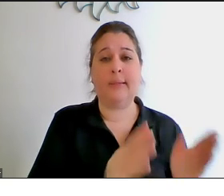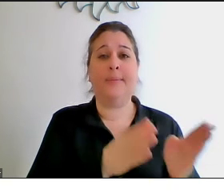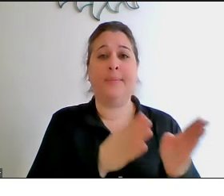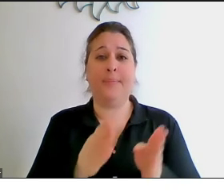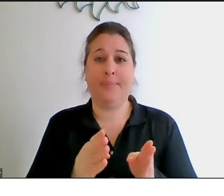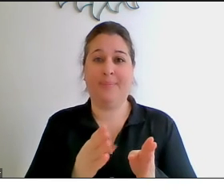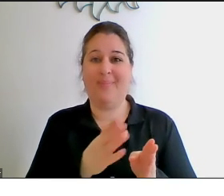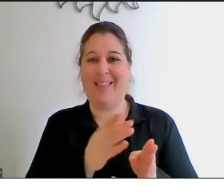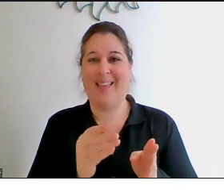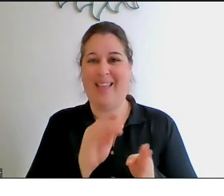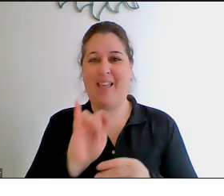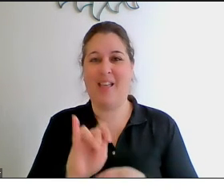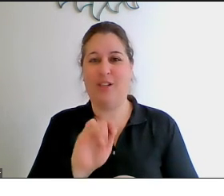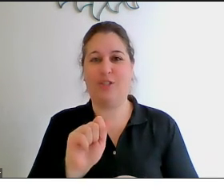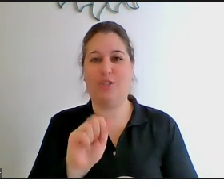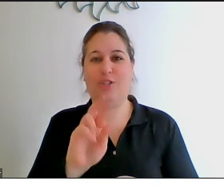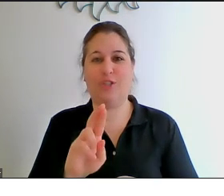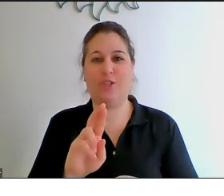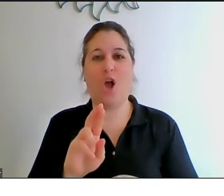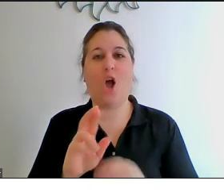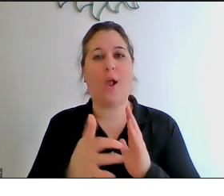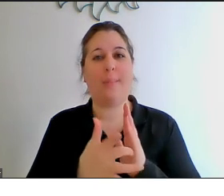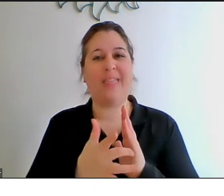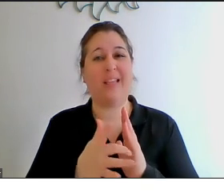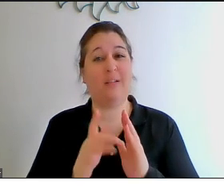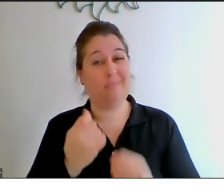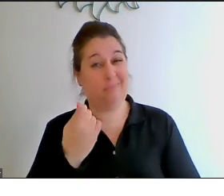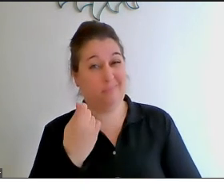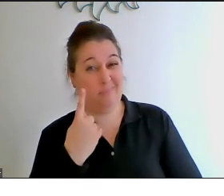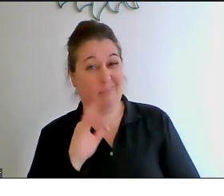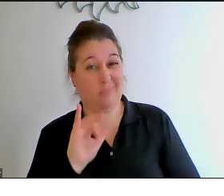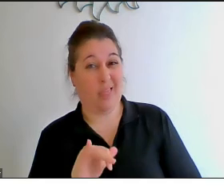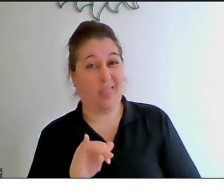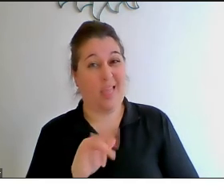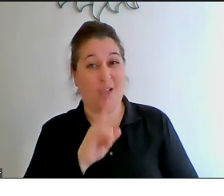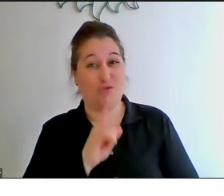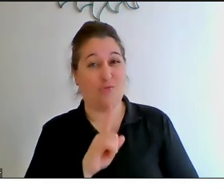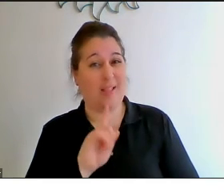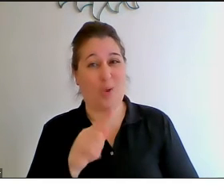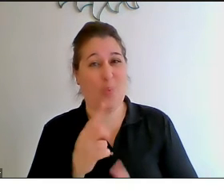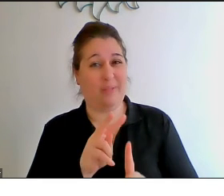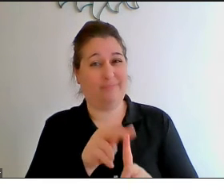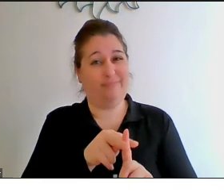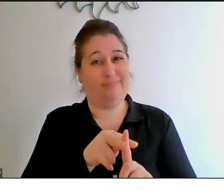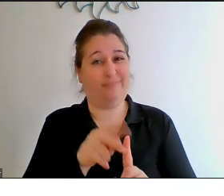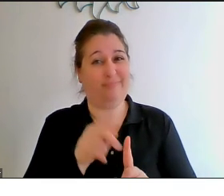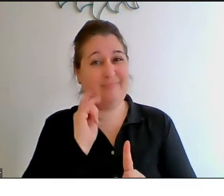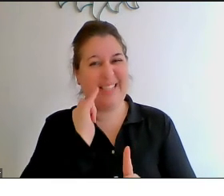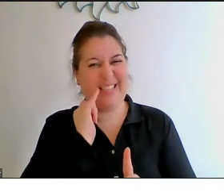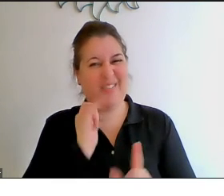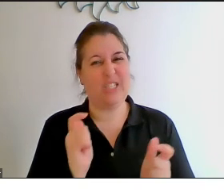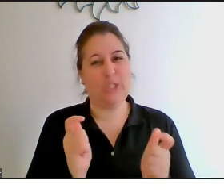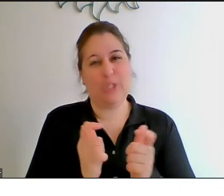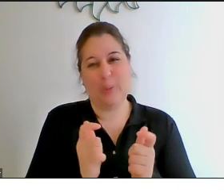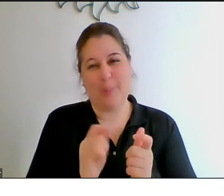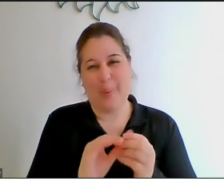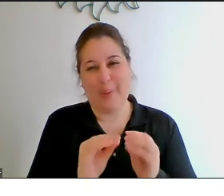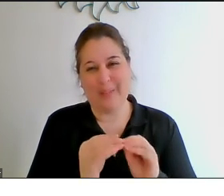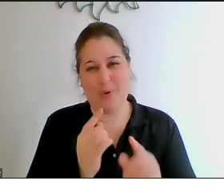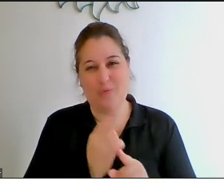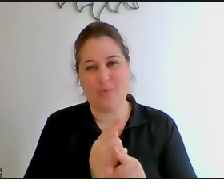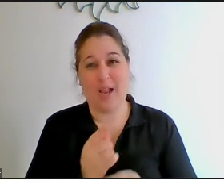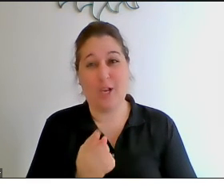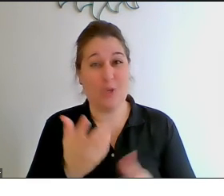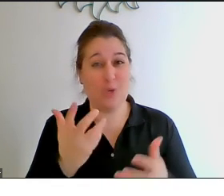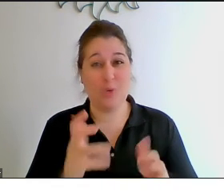strategy called the jar method. These are meant for small numbers. You're not going to want to use a number line or a